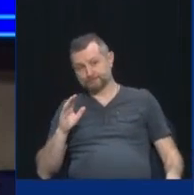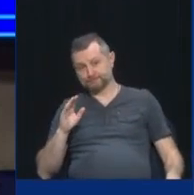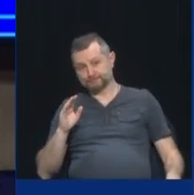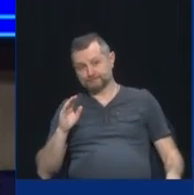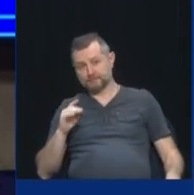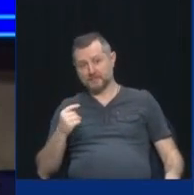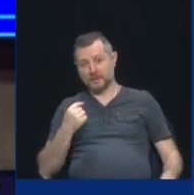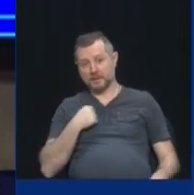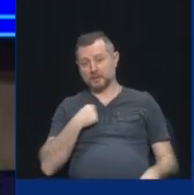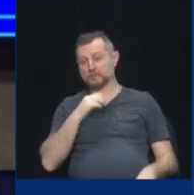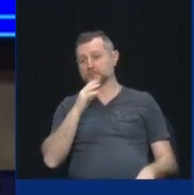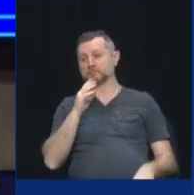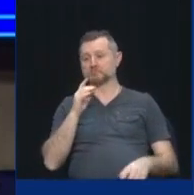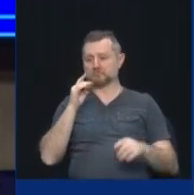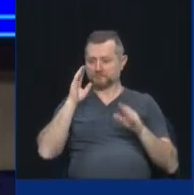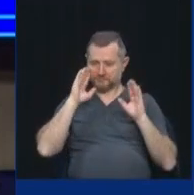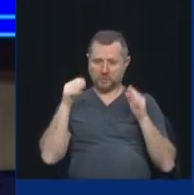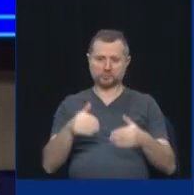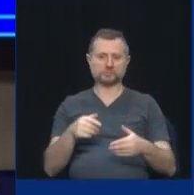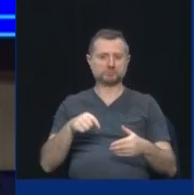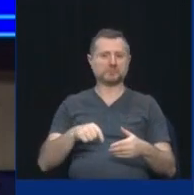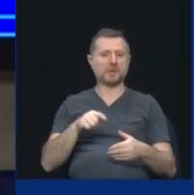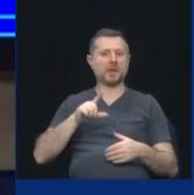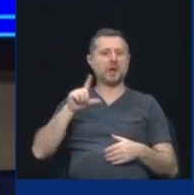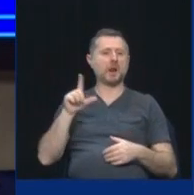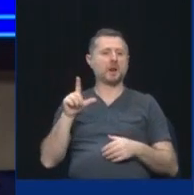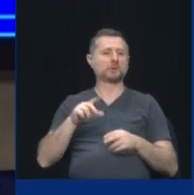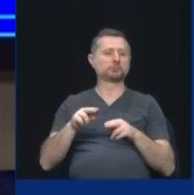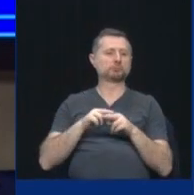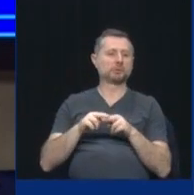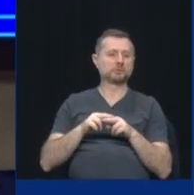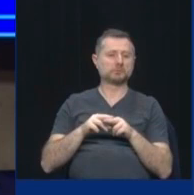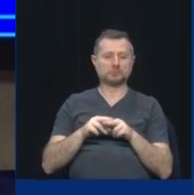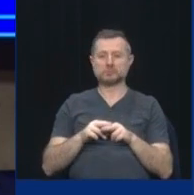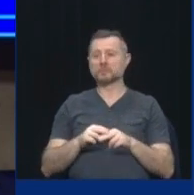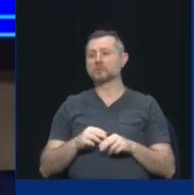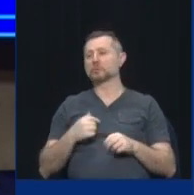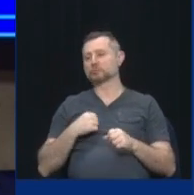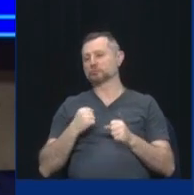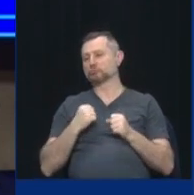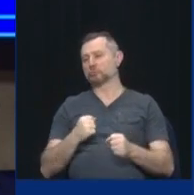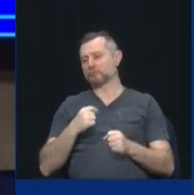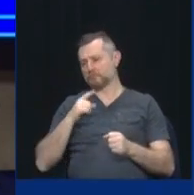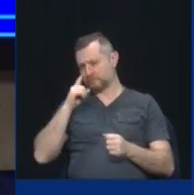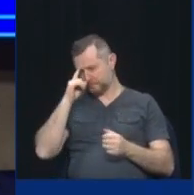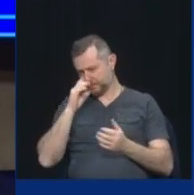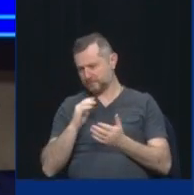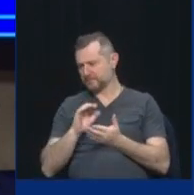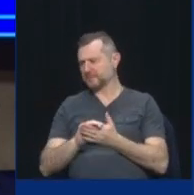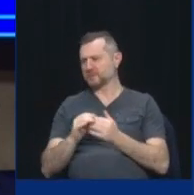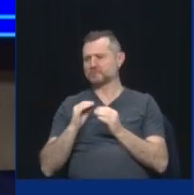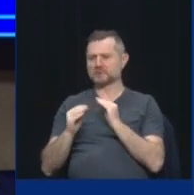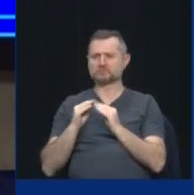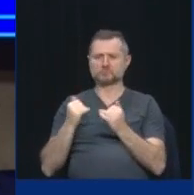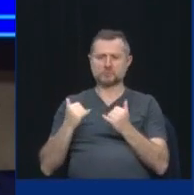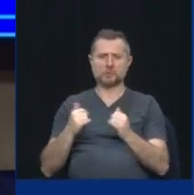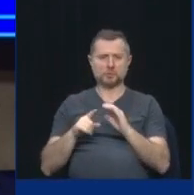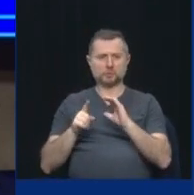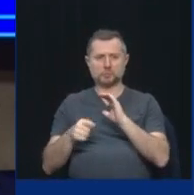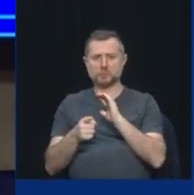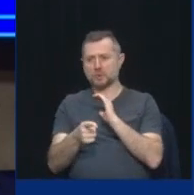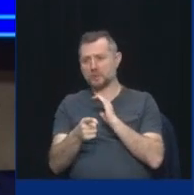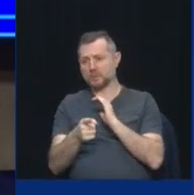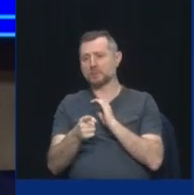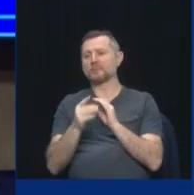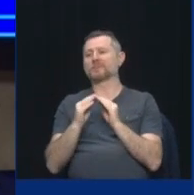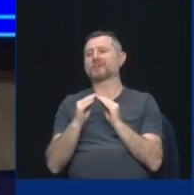did the L train. We believe that there are ways to repair the tunnels in place simpler and more efficiently, and we're